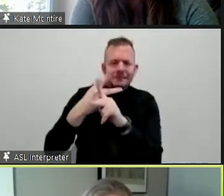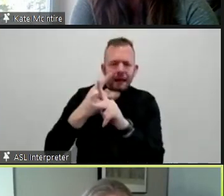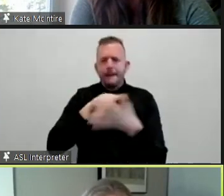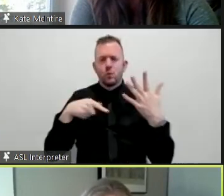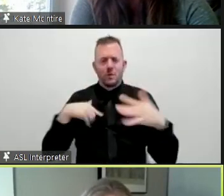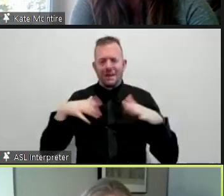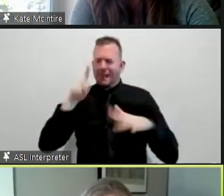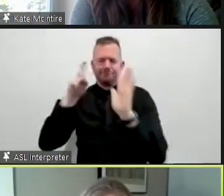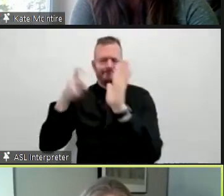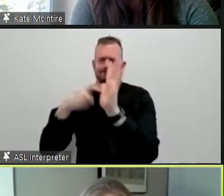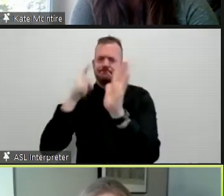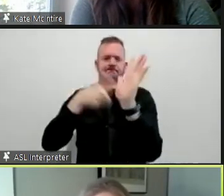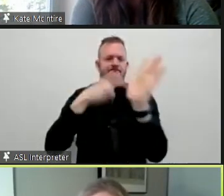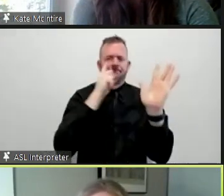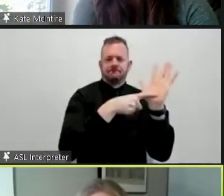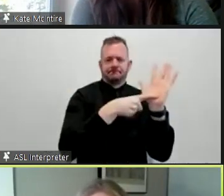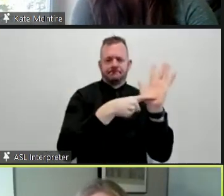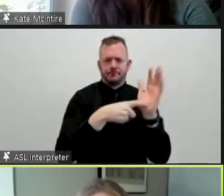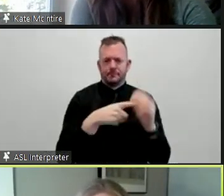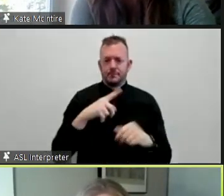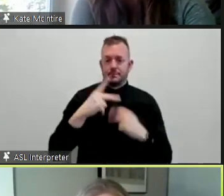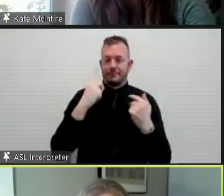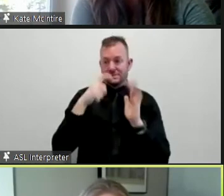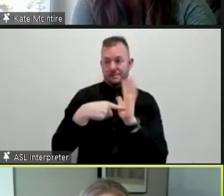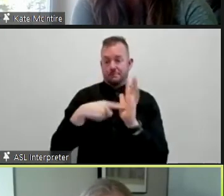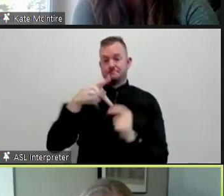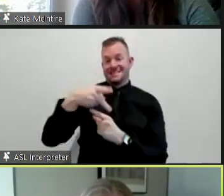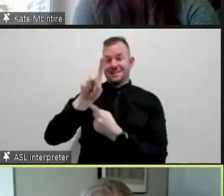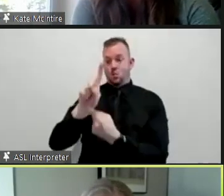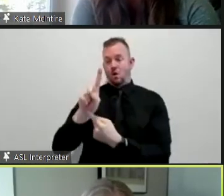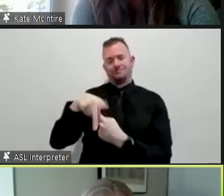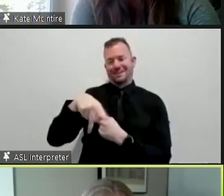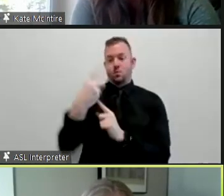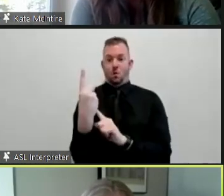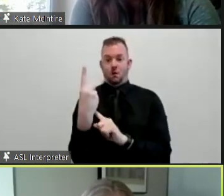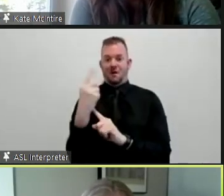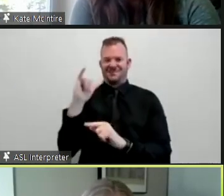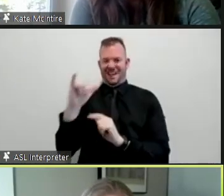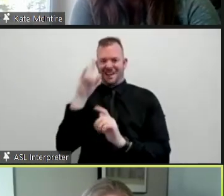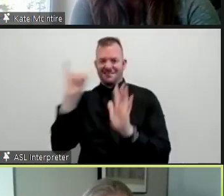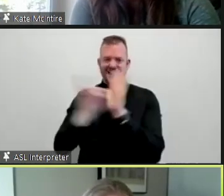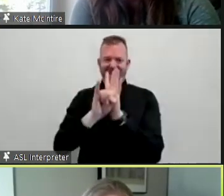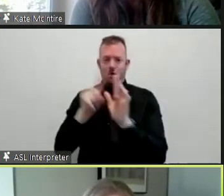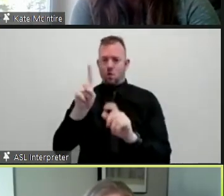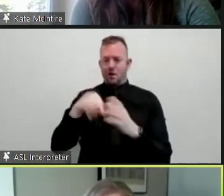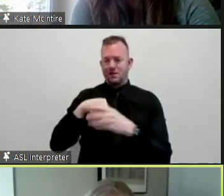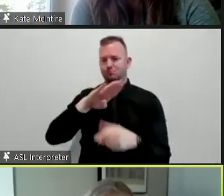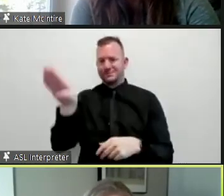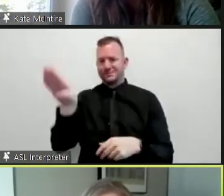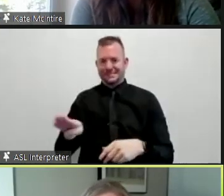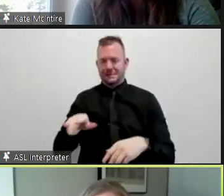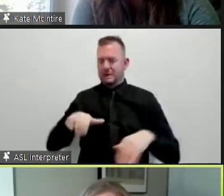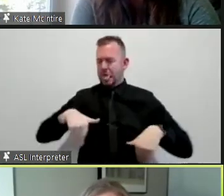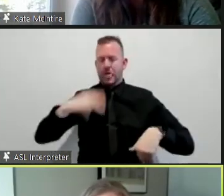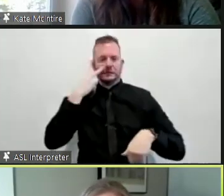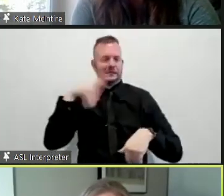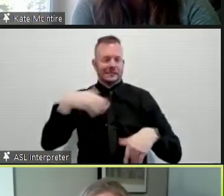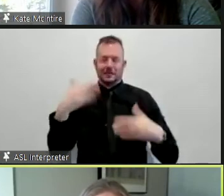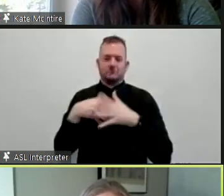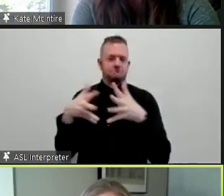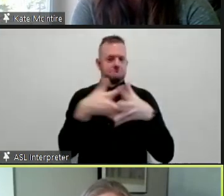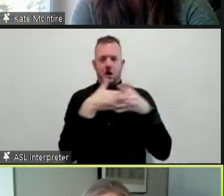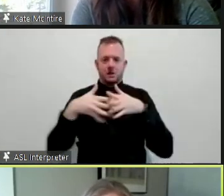P1 variant, which is the variant that was first identified in Brazil, and then the B1351 variant, which was the